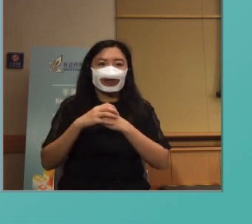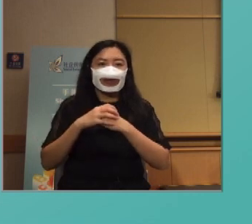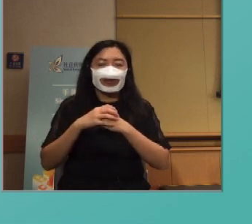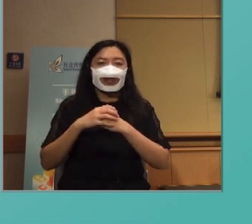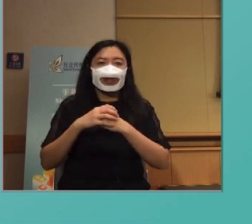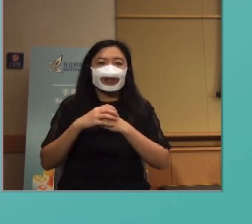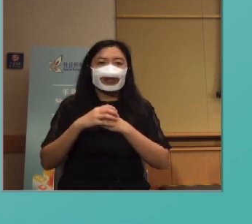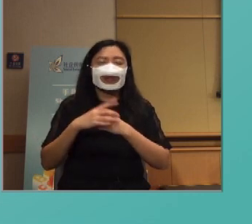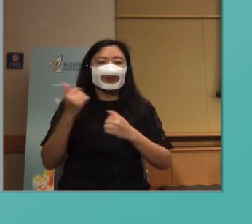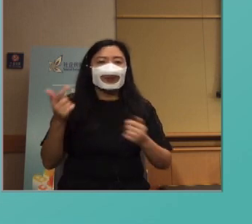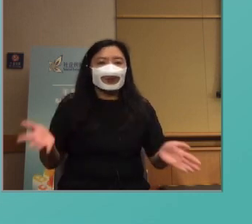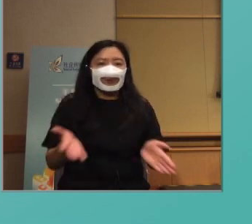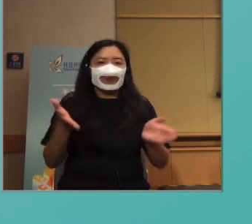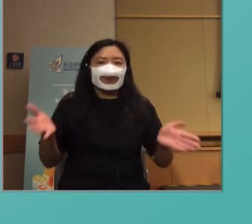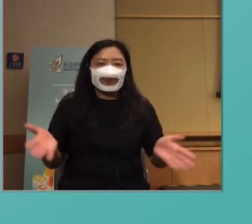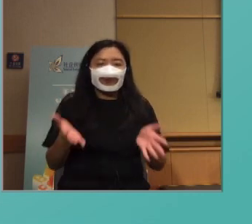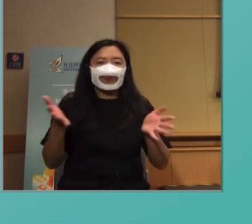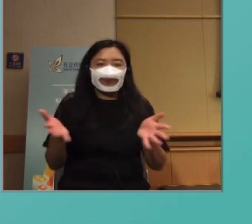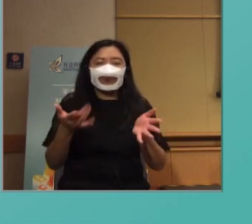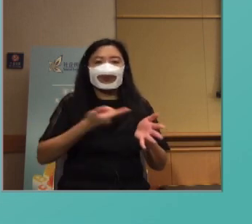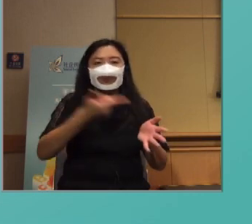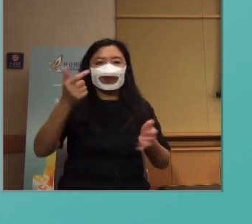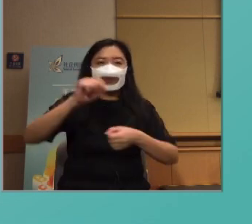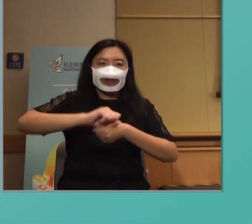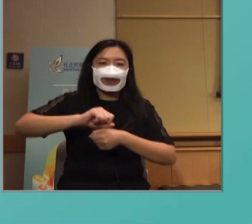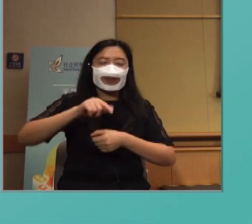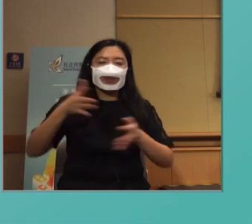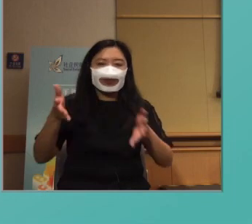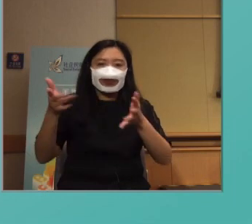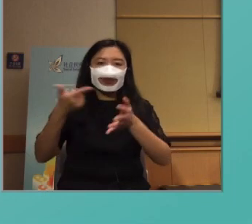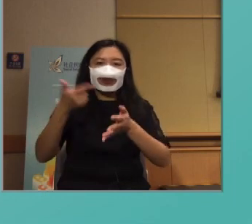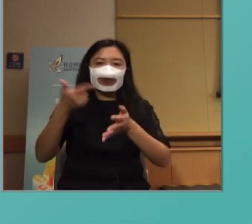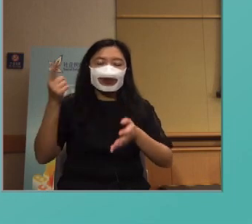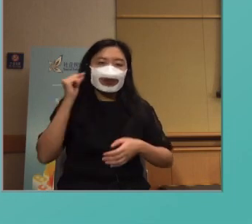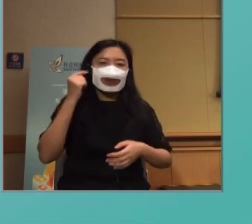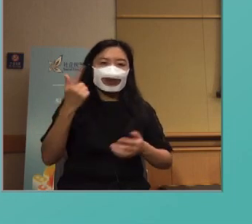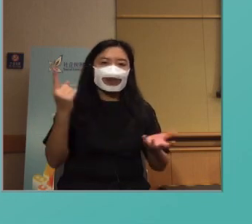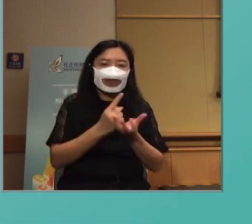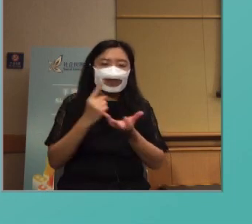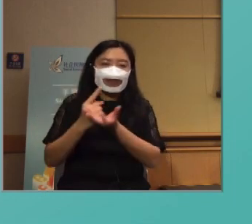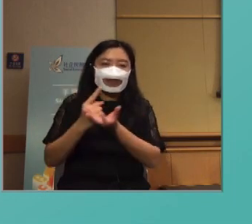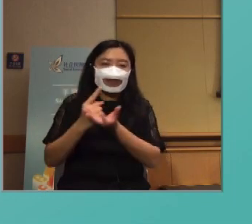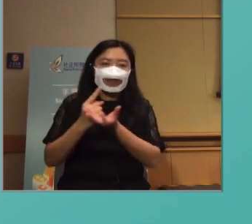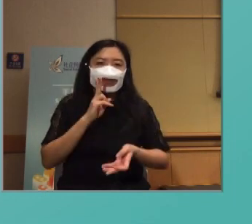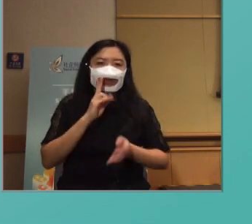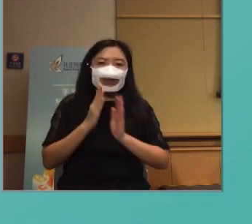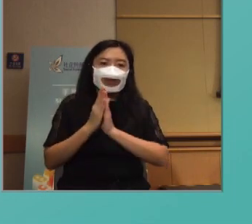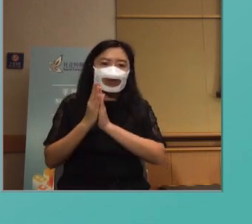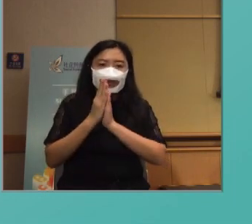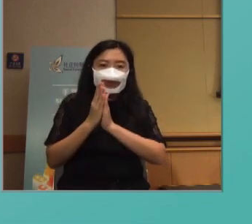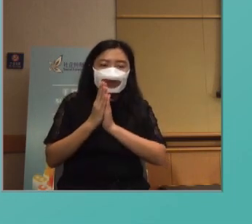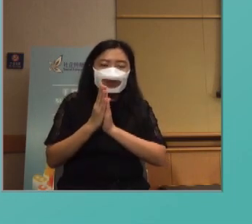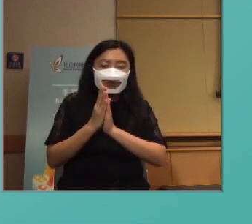more female participations through the series of interactive experience. This